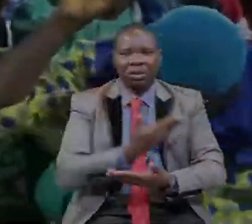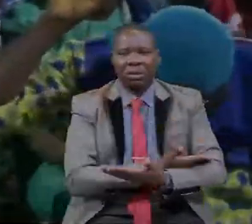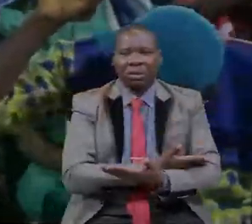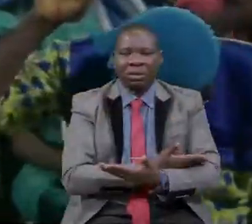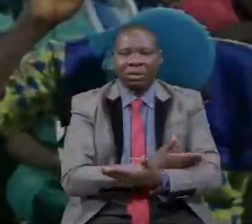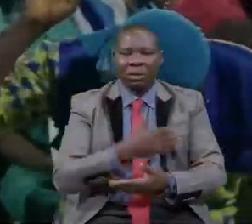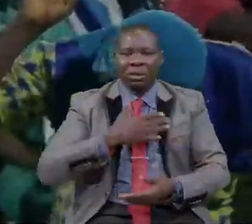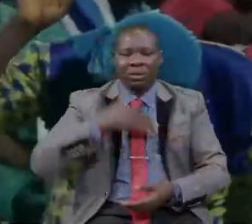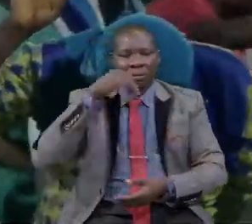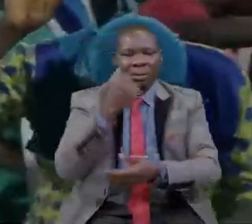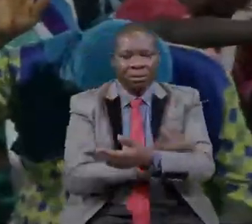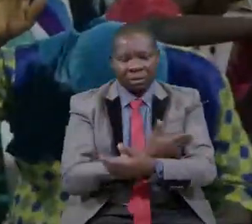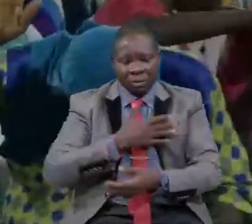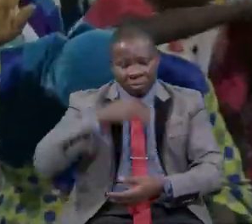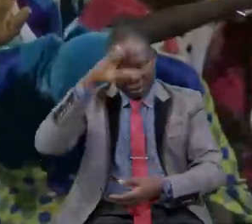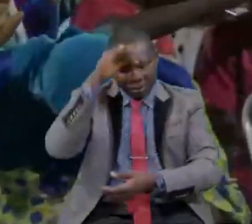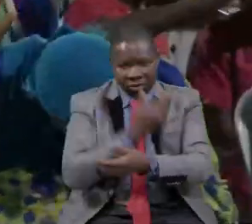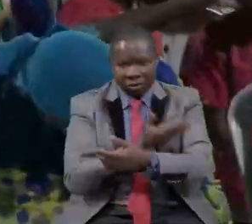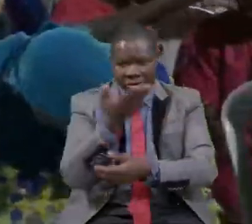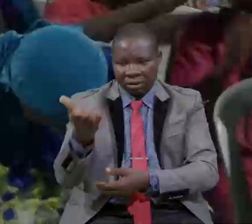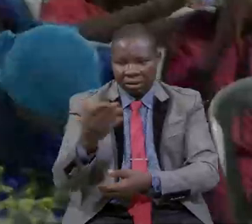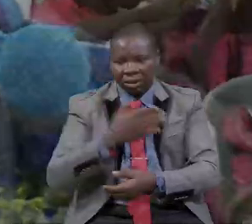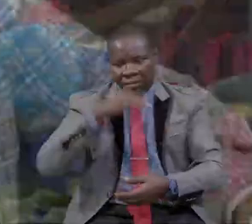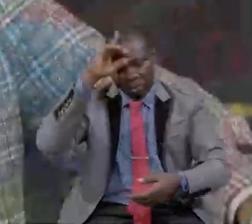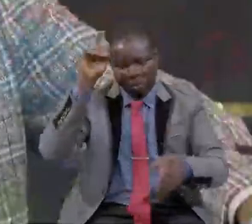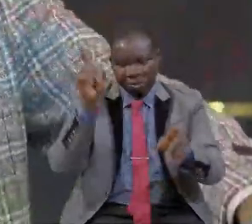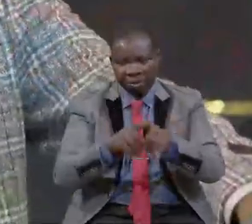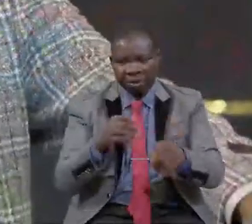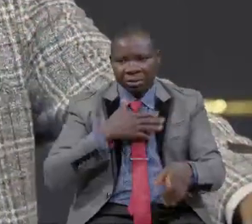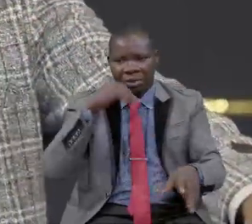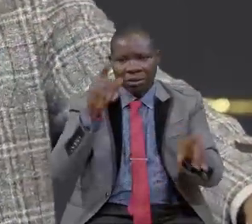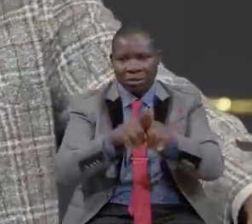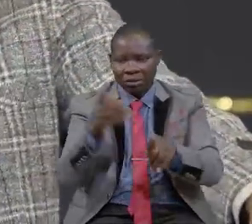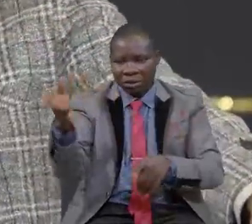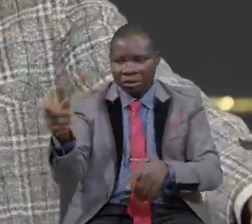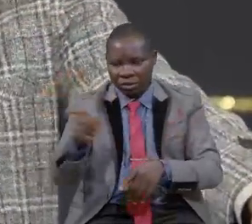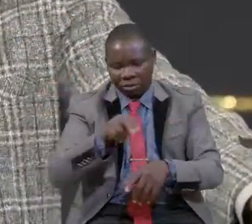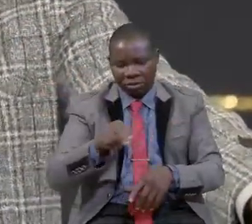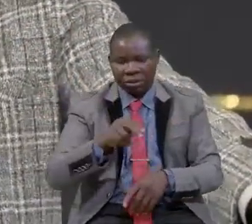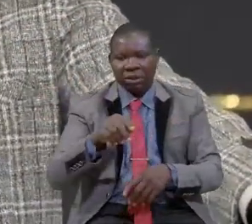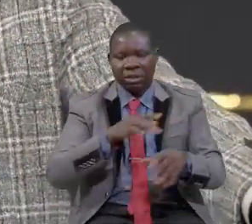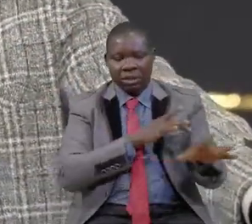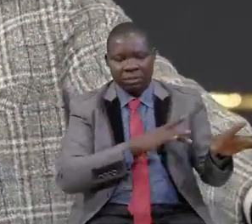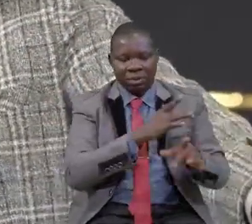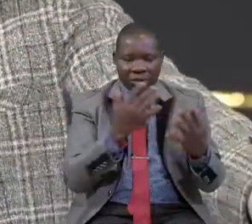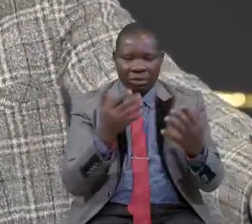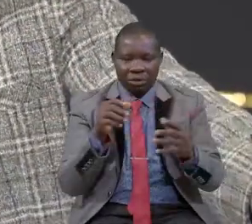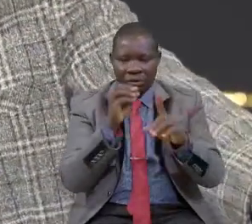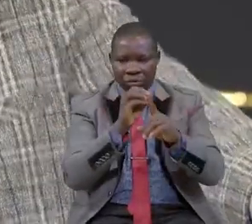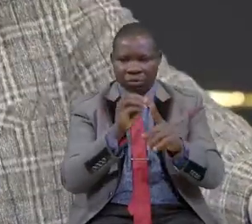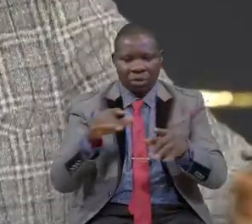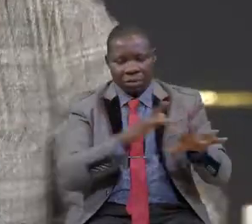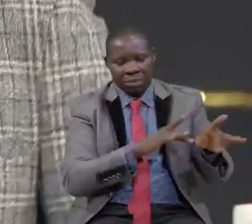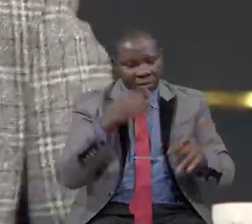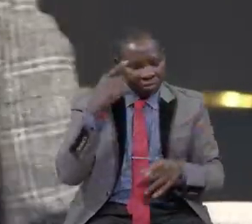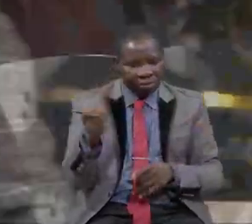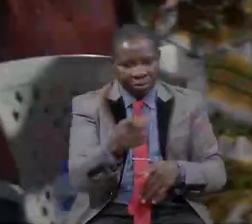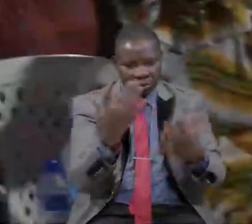My daughter, my son there, my brother, my sister there, you need mercy too. Mercy for you today in